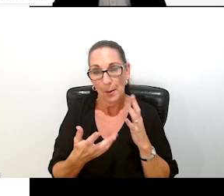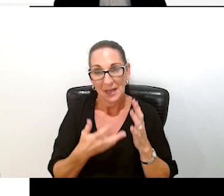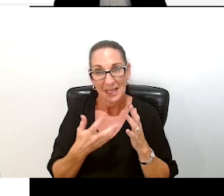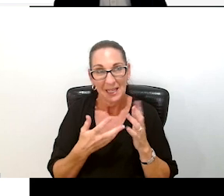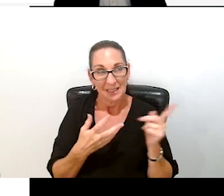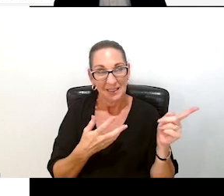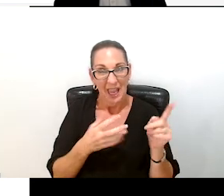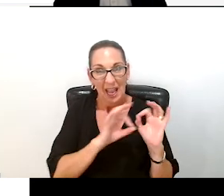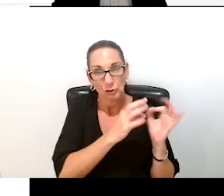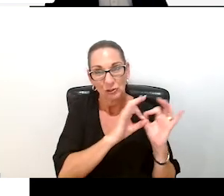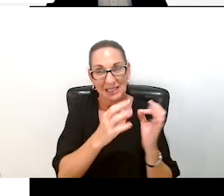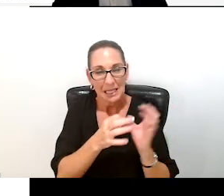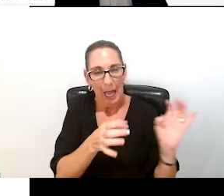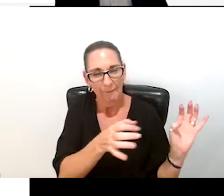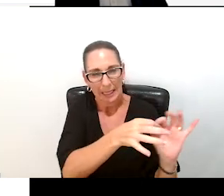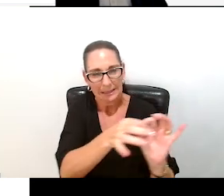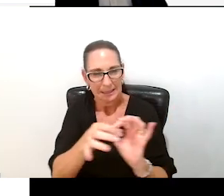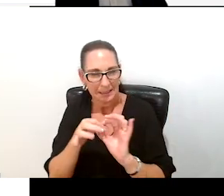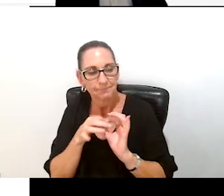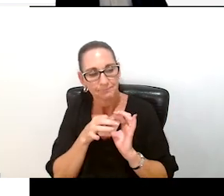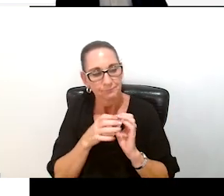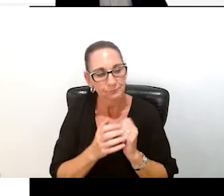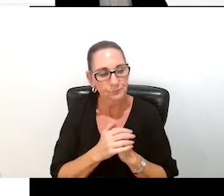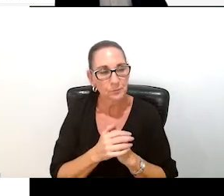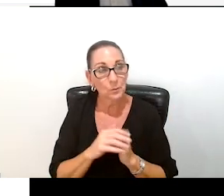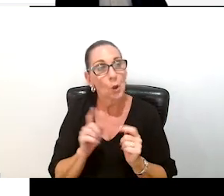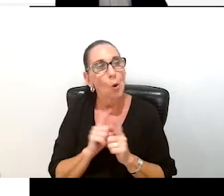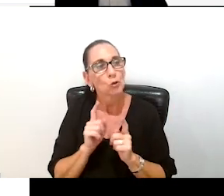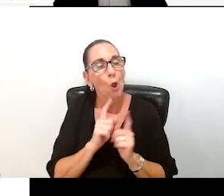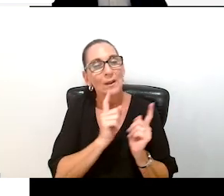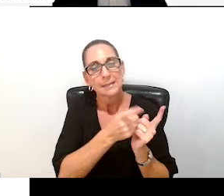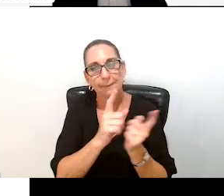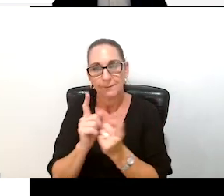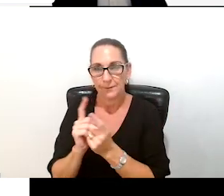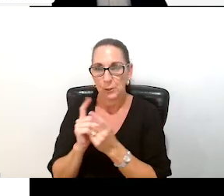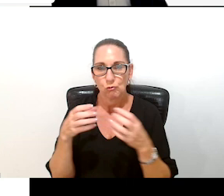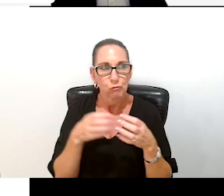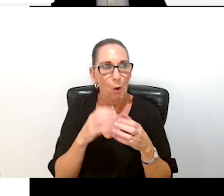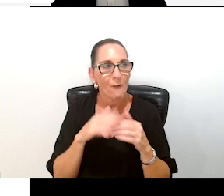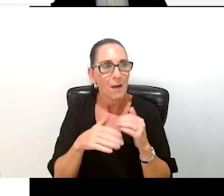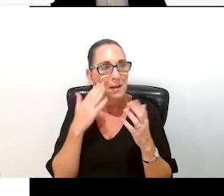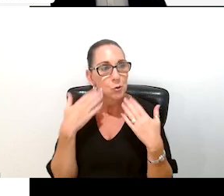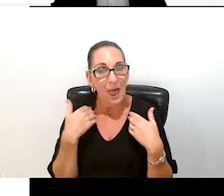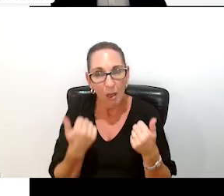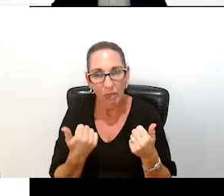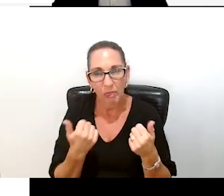those agencies I mentioned. We've also looked at different groups, people with mental health needs and people